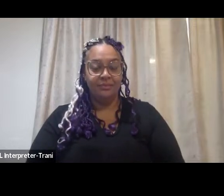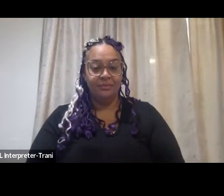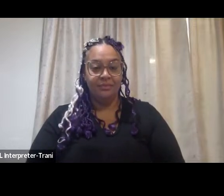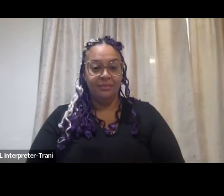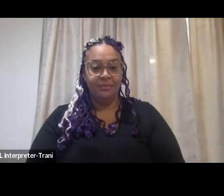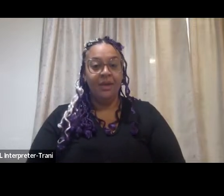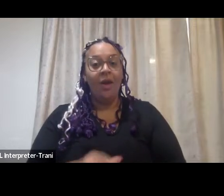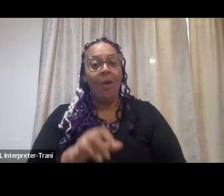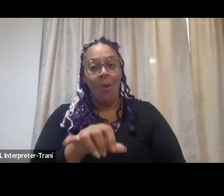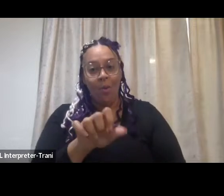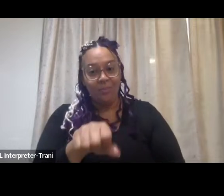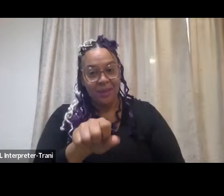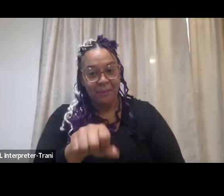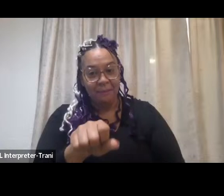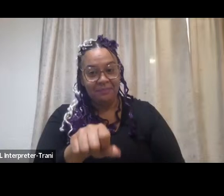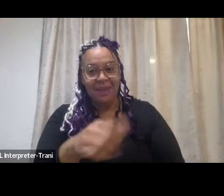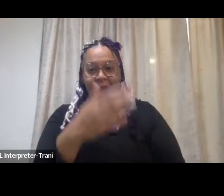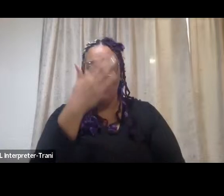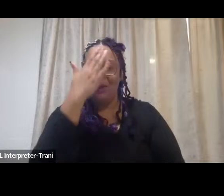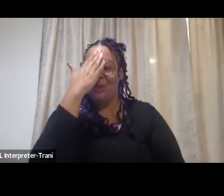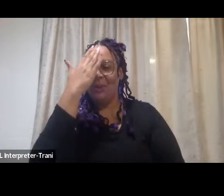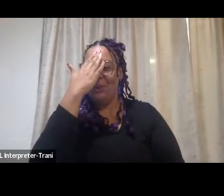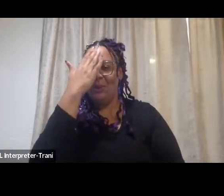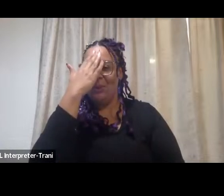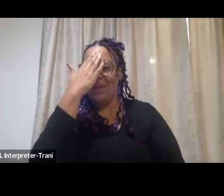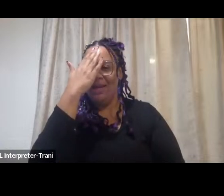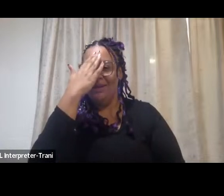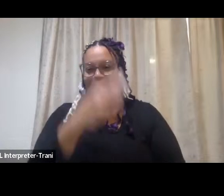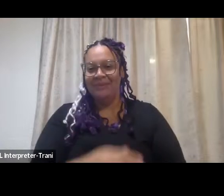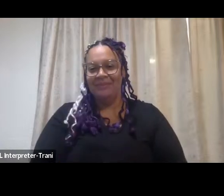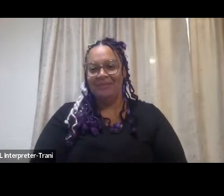Oh, yep, I knew it.